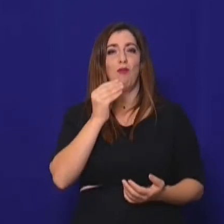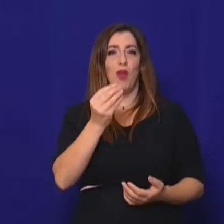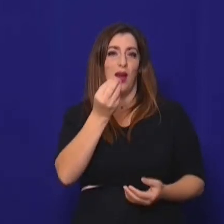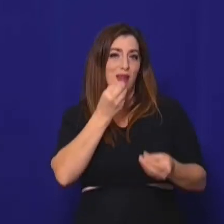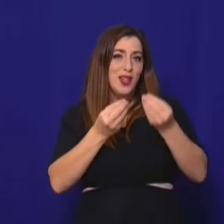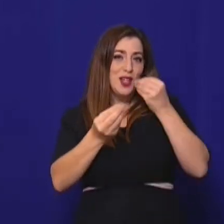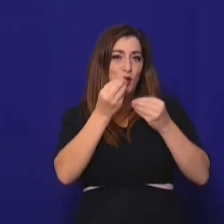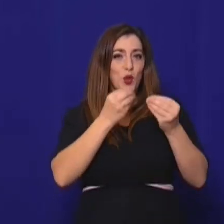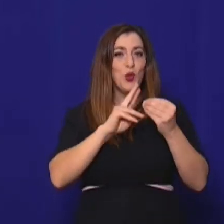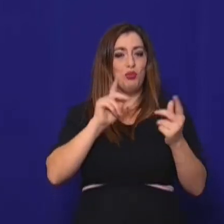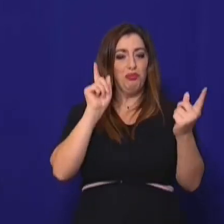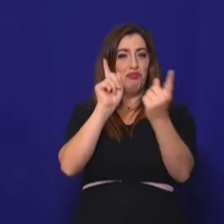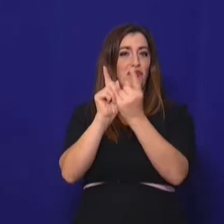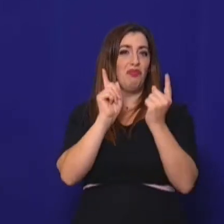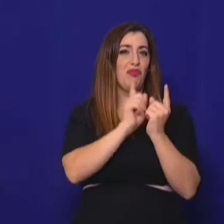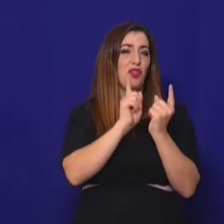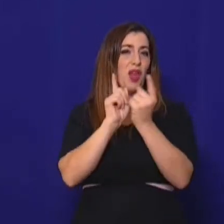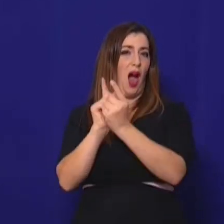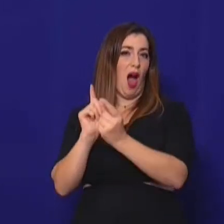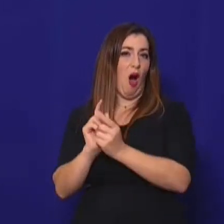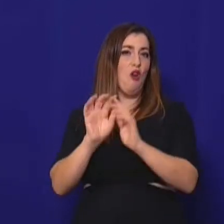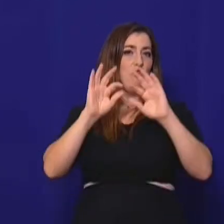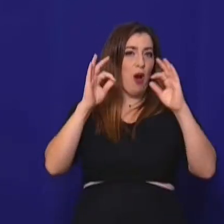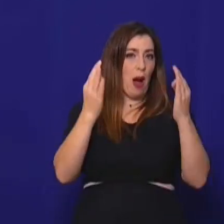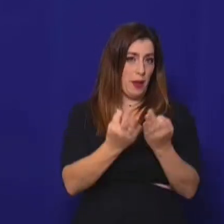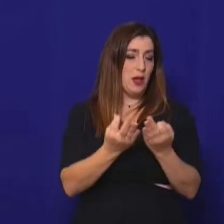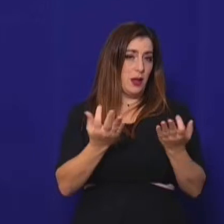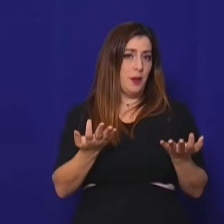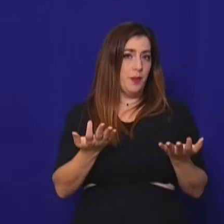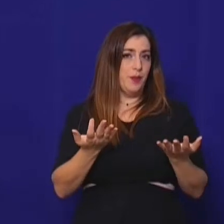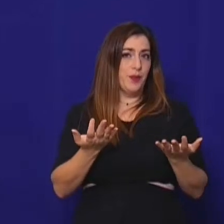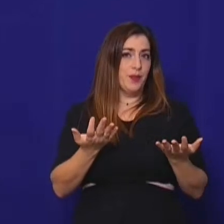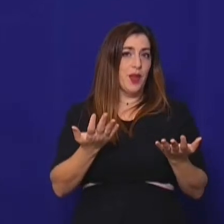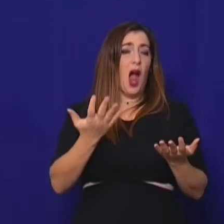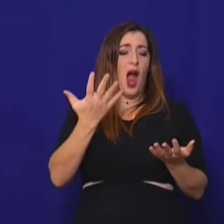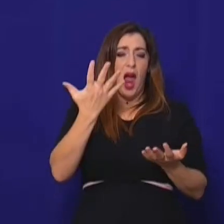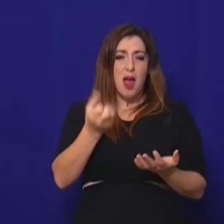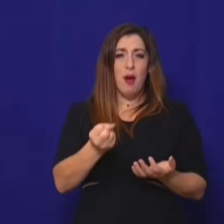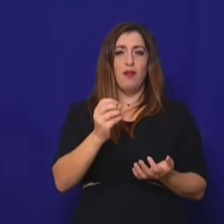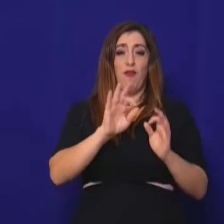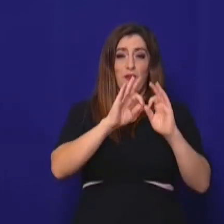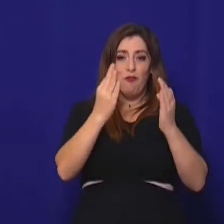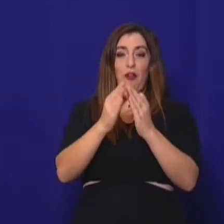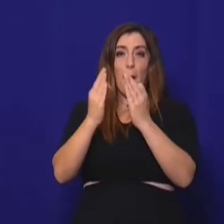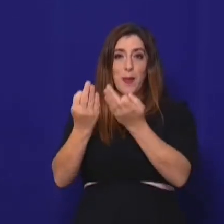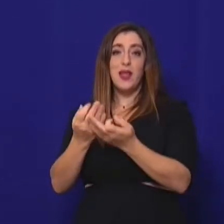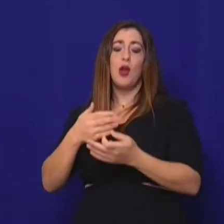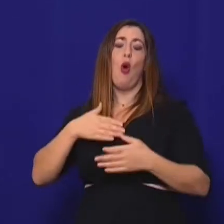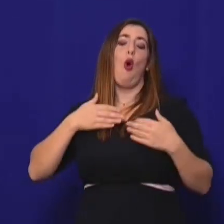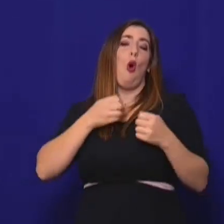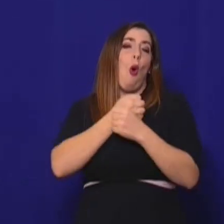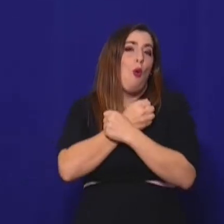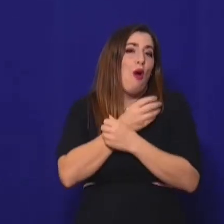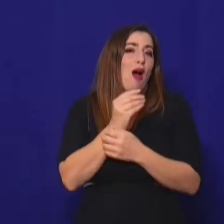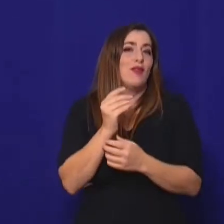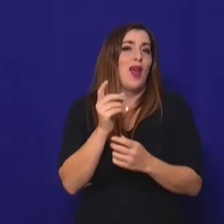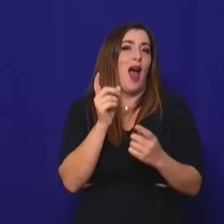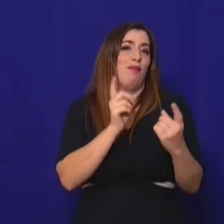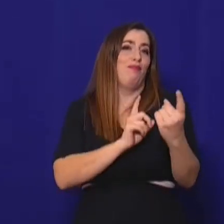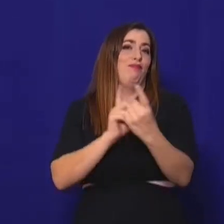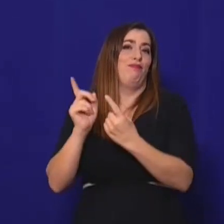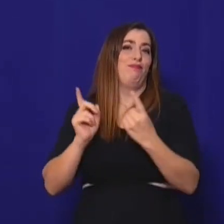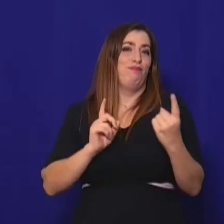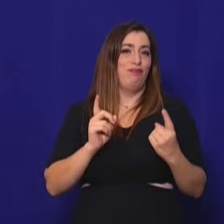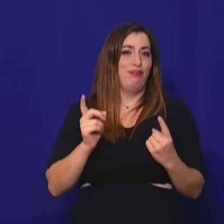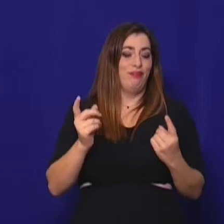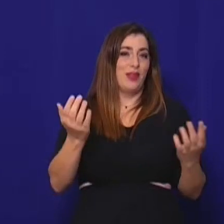kollha niltaqgħu, imma speċjalment fil-miliet tkun tradizzjoni li ħafna nies jistiednu lil xulxin biex